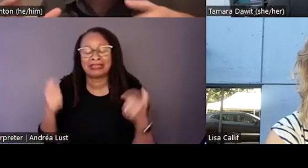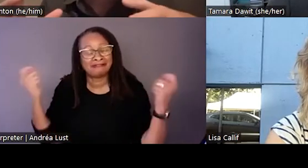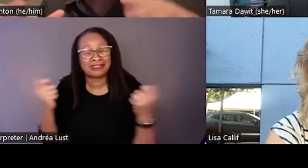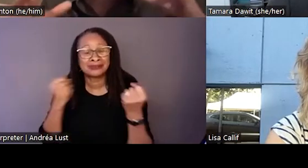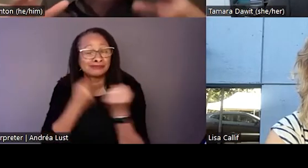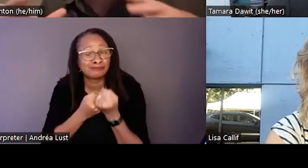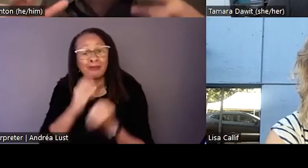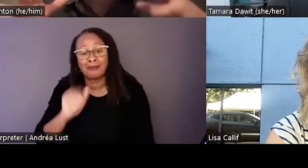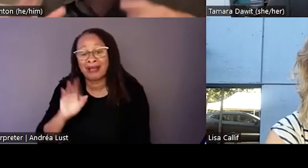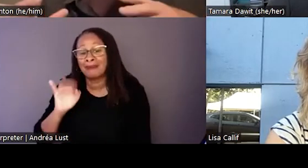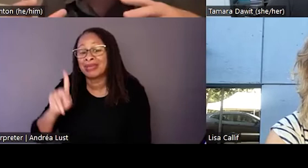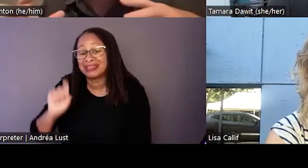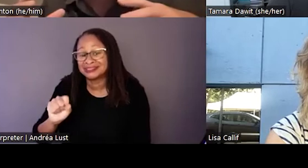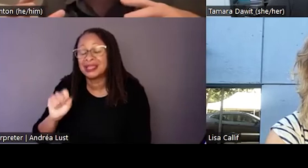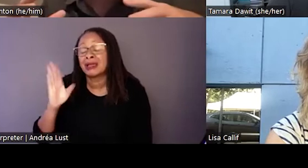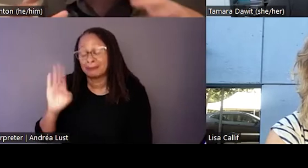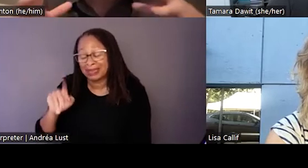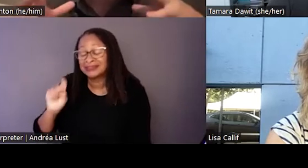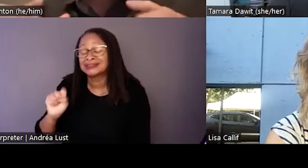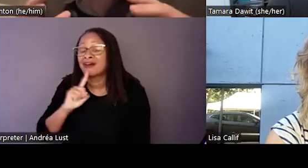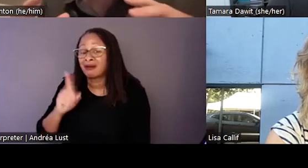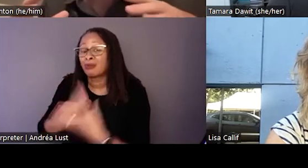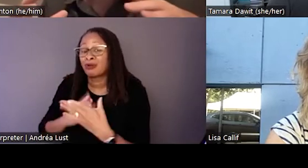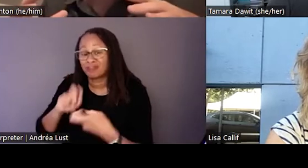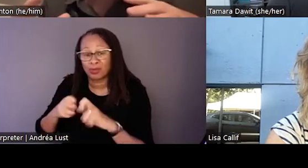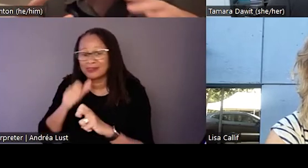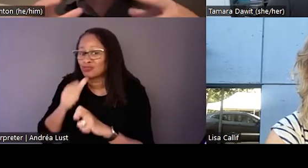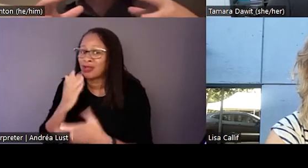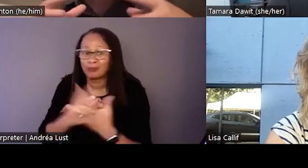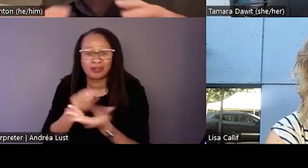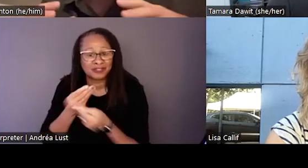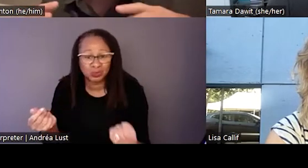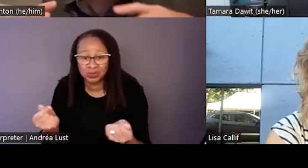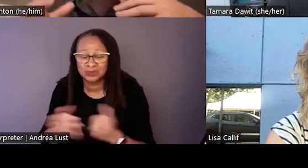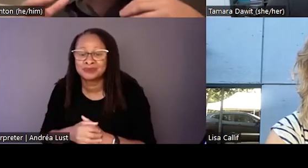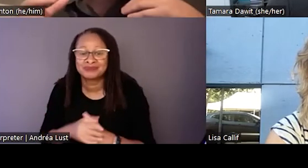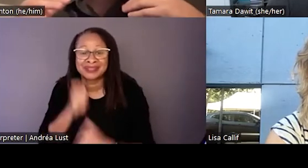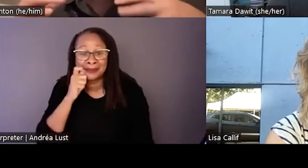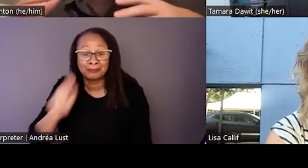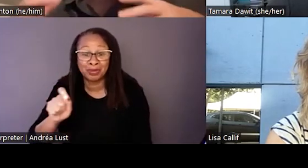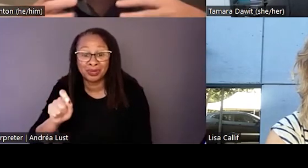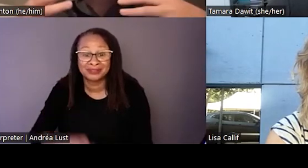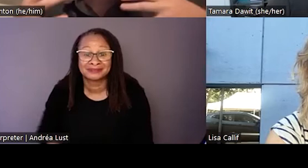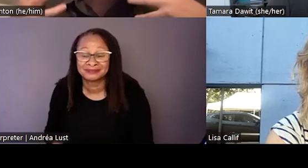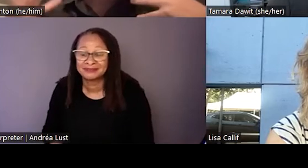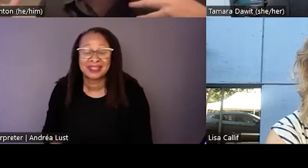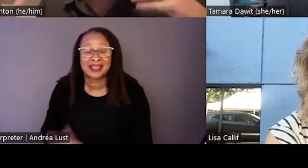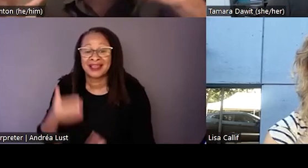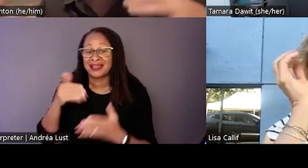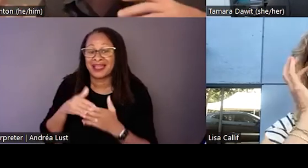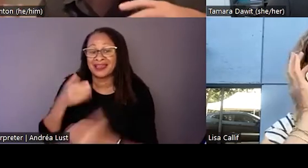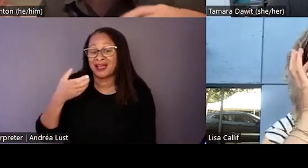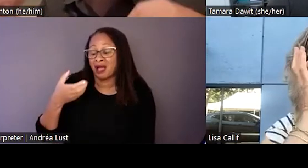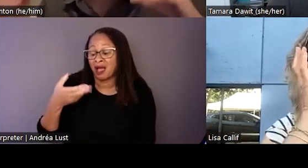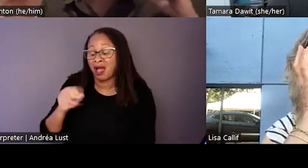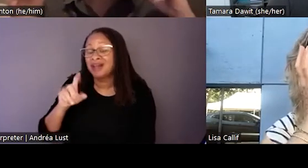by a bank. Banks are part of the problem. They are not part of the solution, period. Mm-hmm. And so at Hot Docs, you have Scotiabank